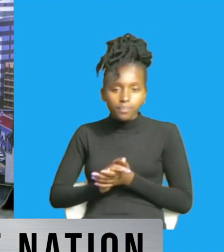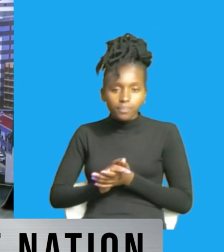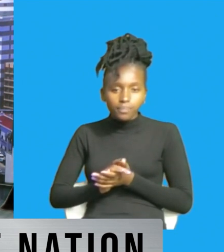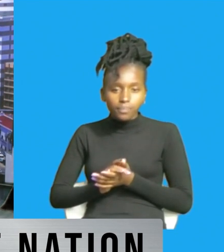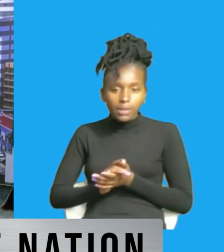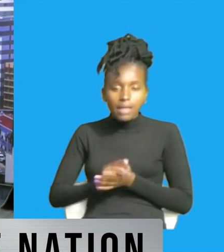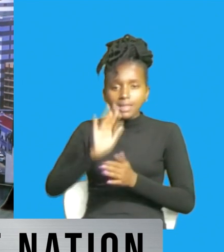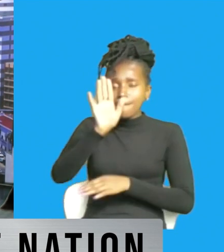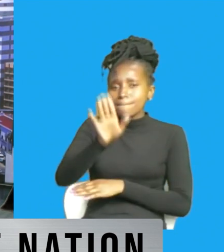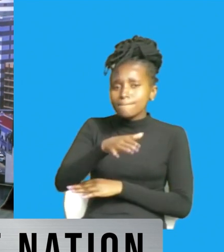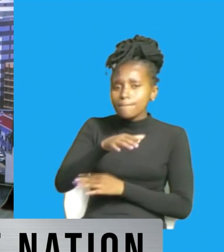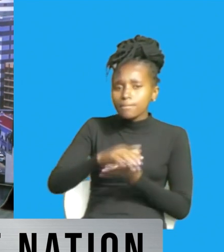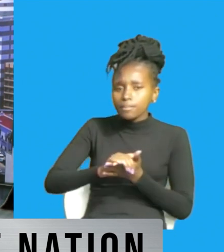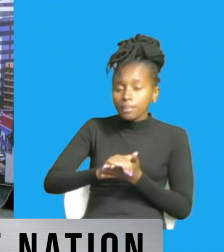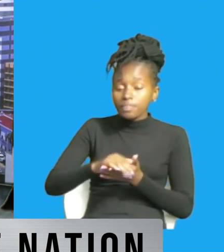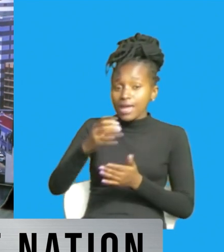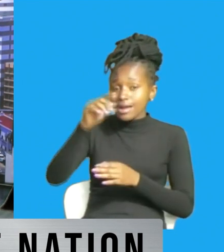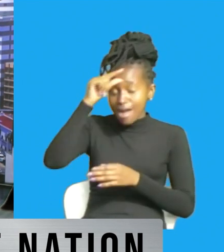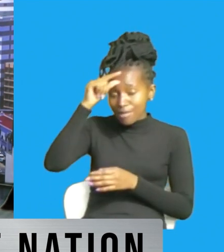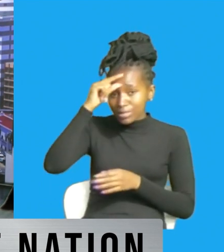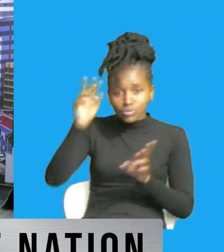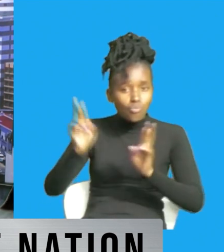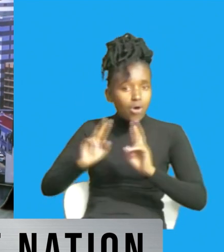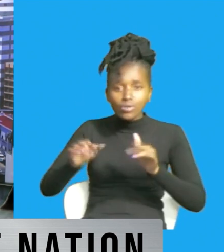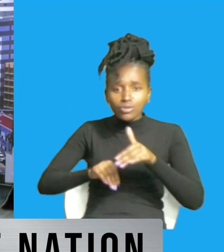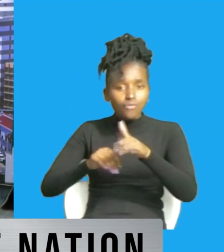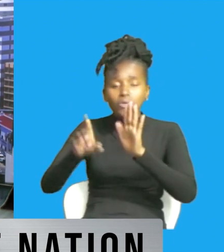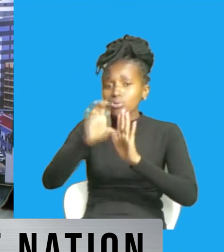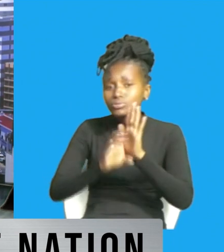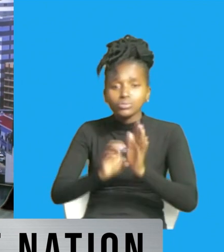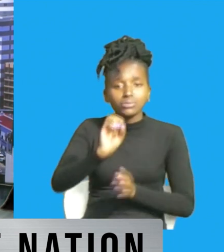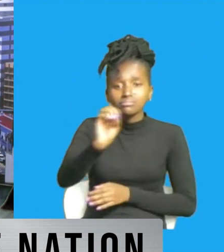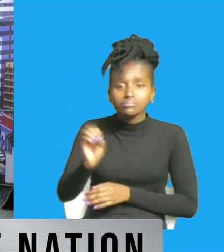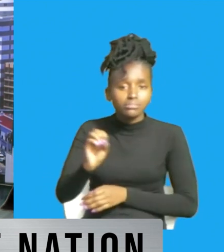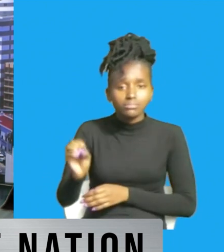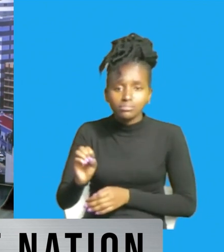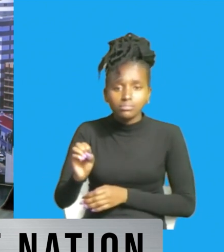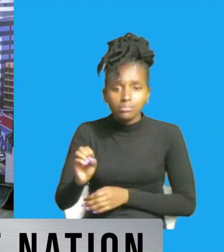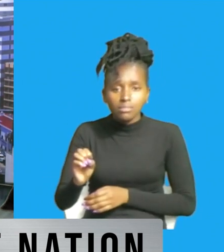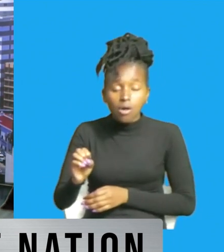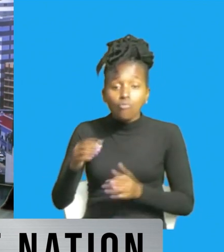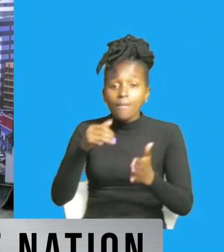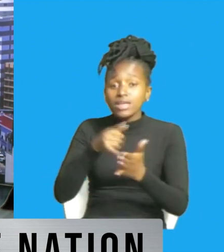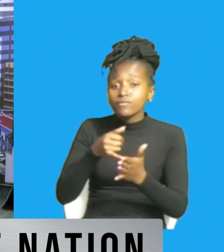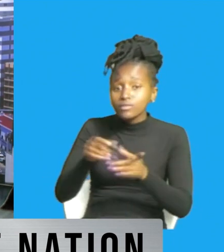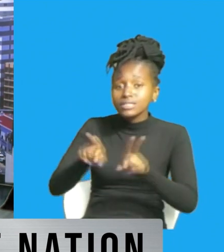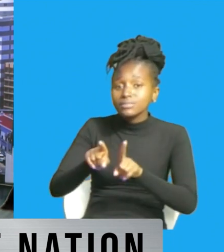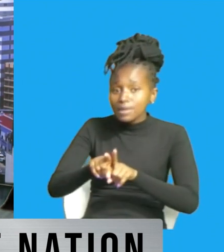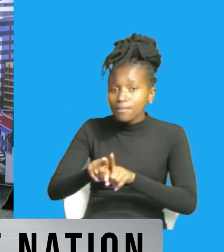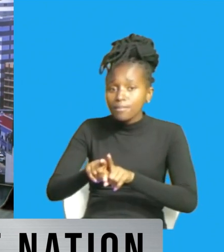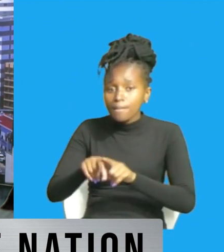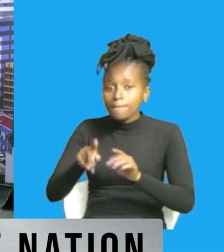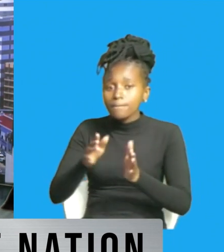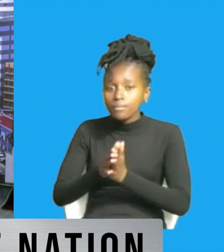lessen the things that are happening. Jonah, we have a constitution. Talks about transparency, talks about participation, talks about public being a